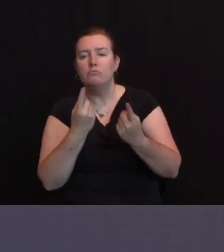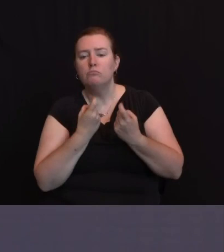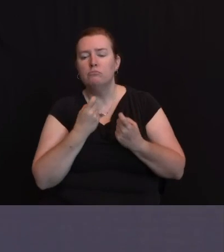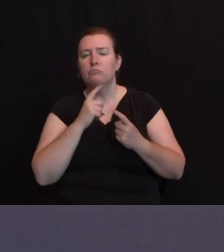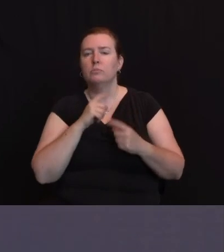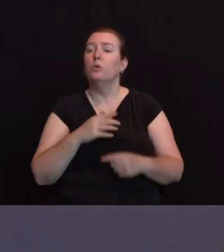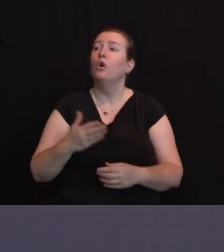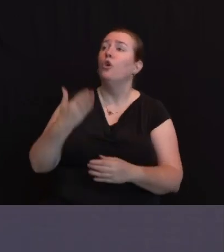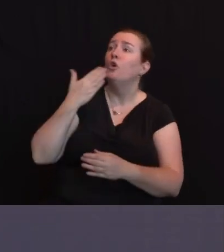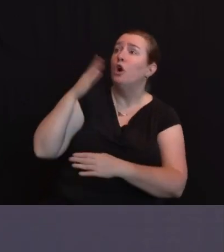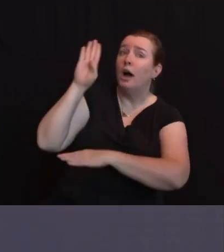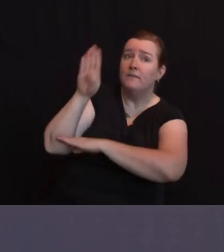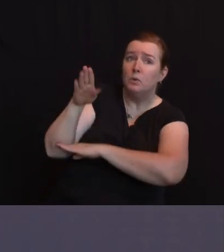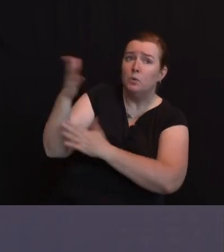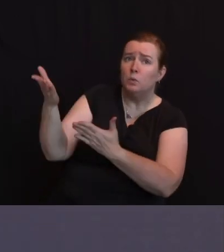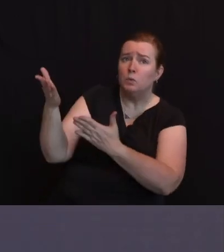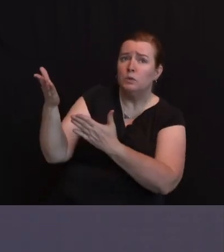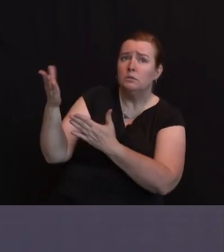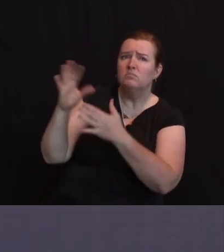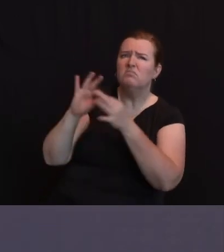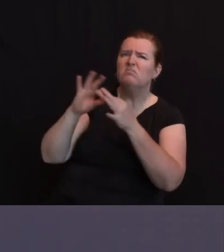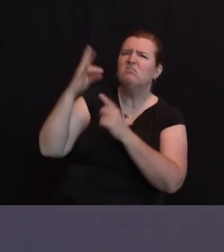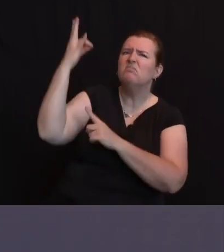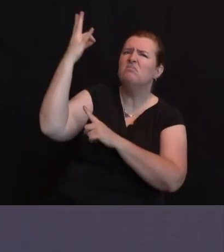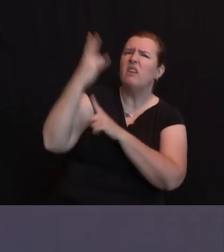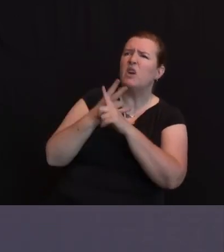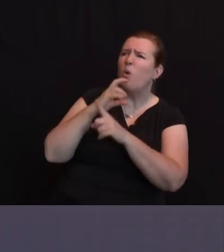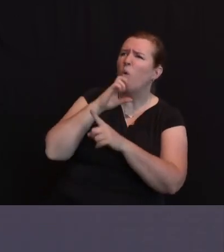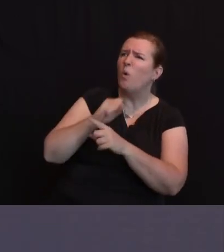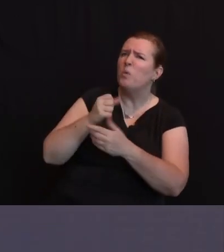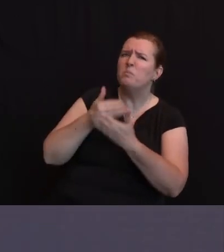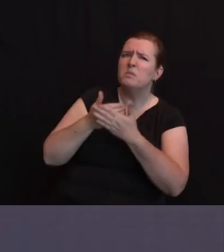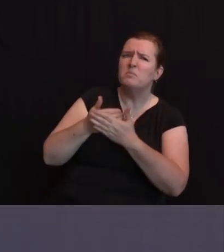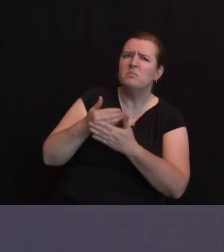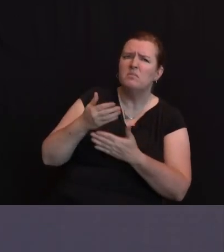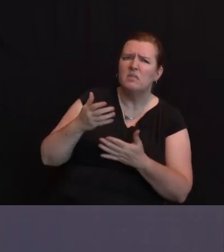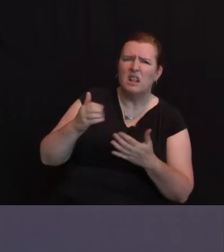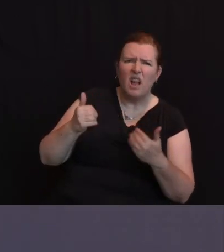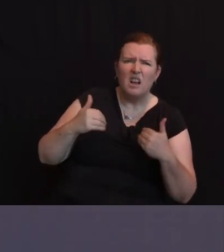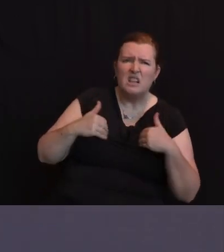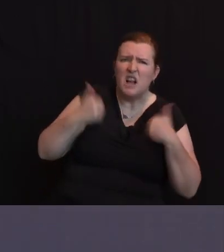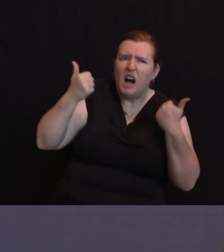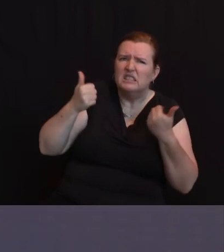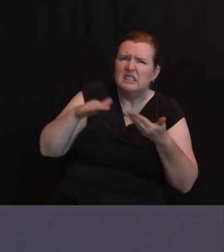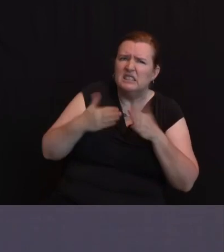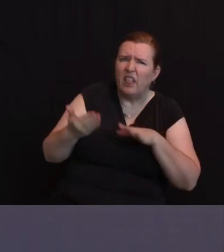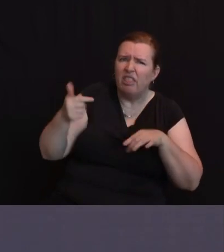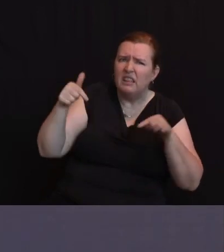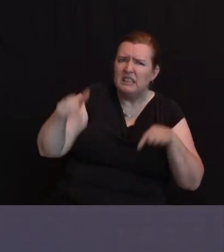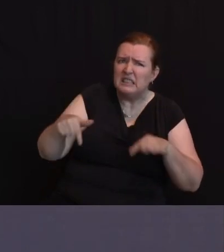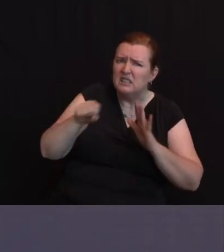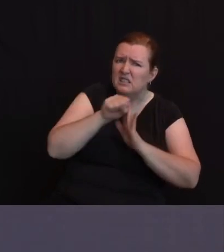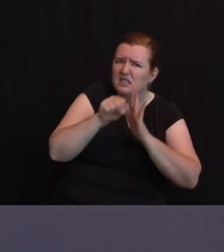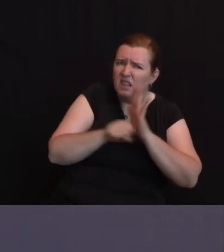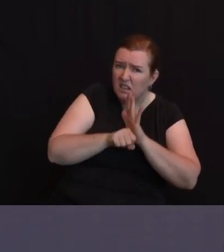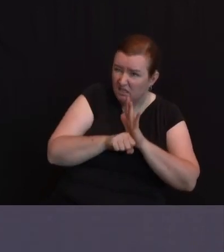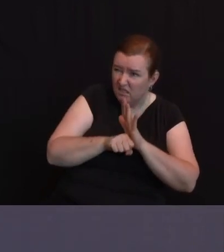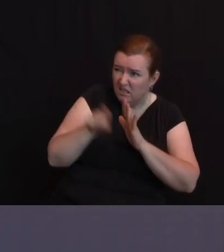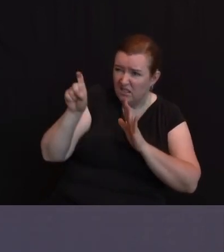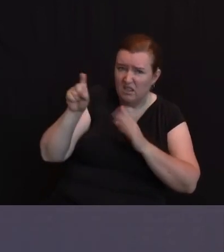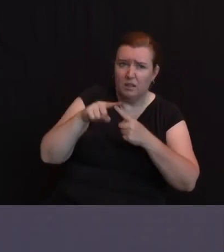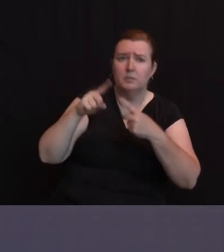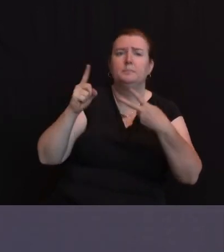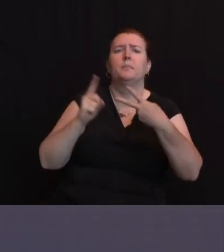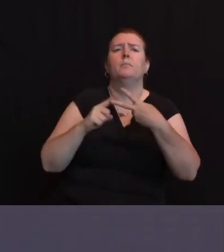that a 7-month-old died. I'm curious if that's the youngest COVID death that we've had in the state. Governor, what do you make of legislation that